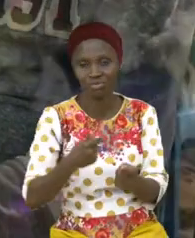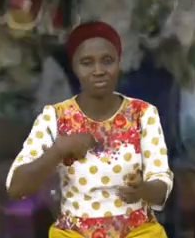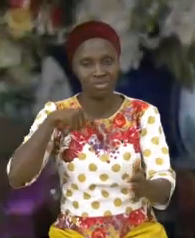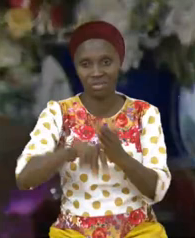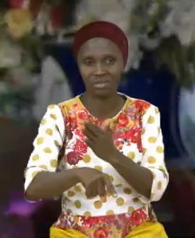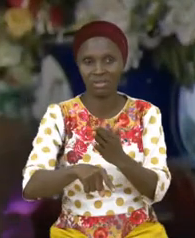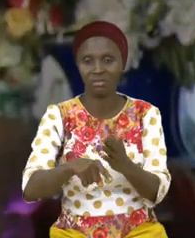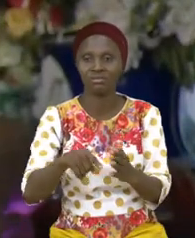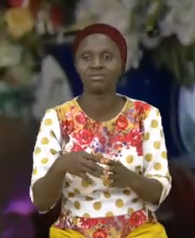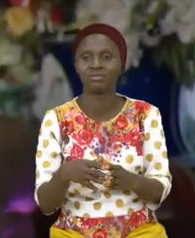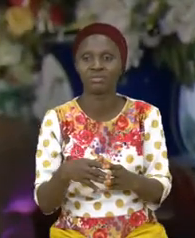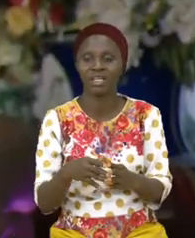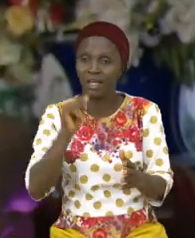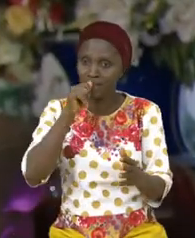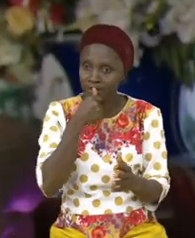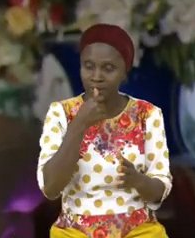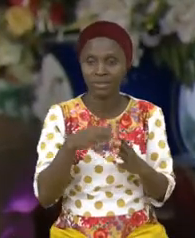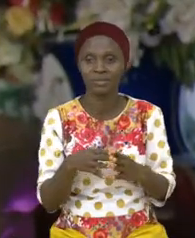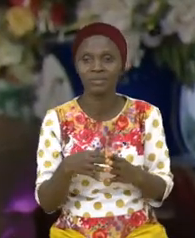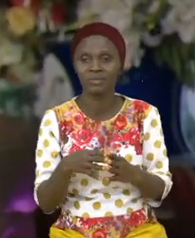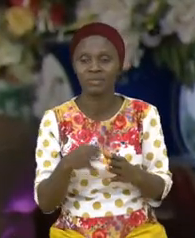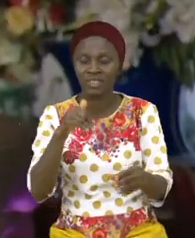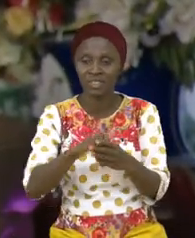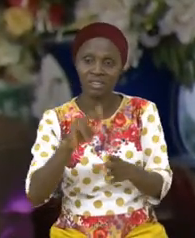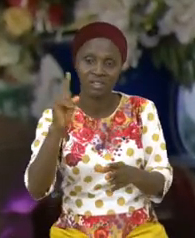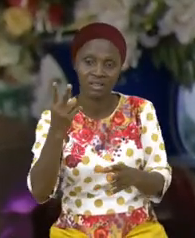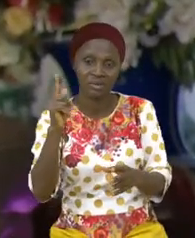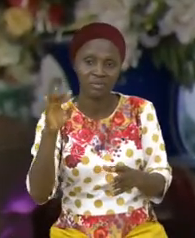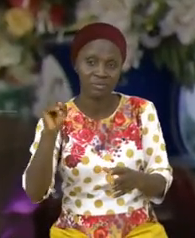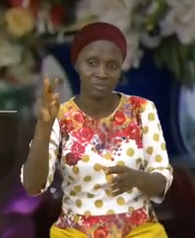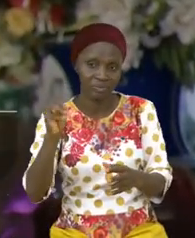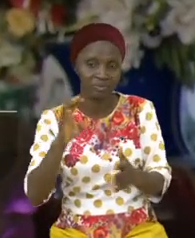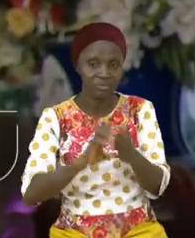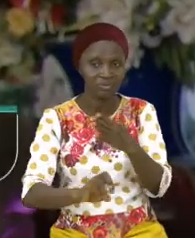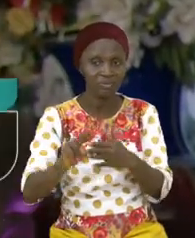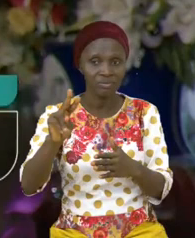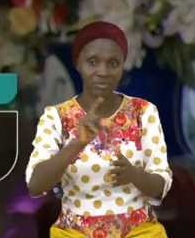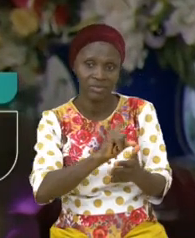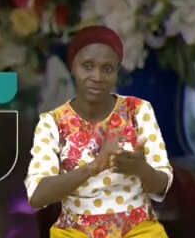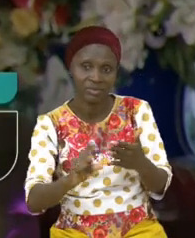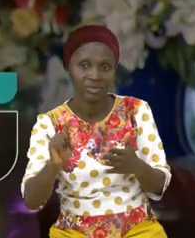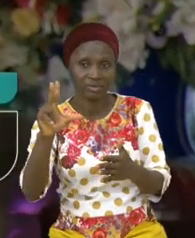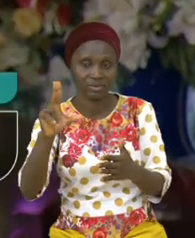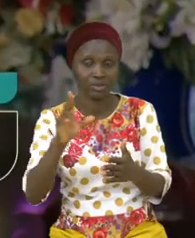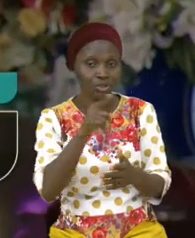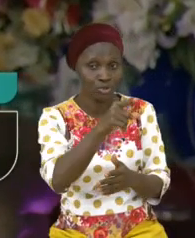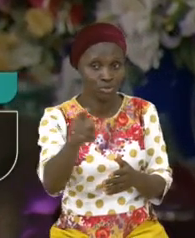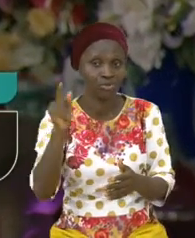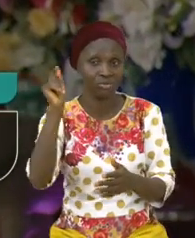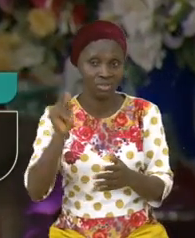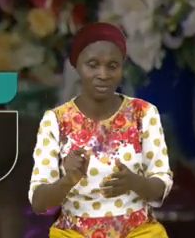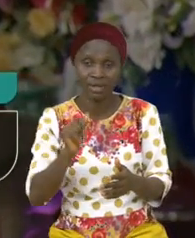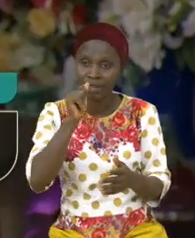Endurance. Look at this in 2 Timothy chapter 2, verse 3. Thou therefore